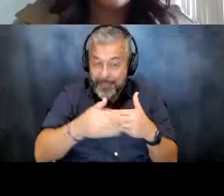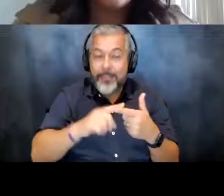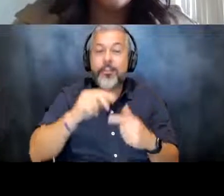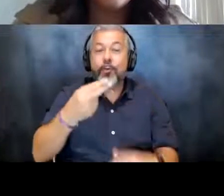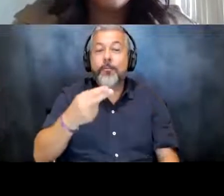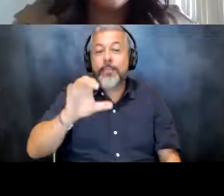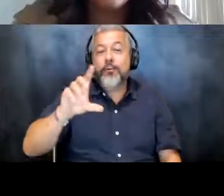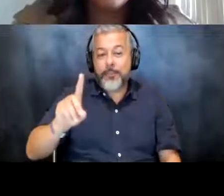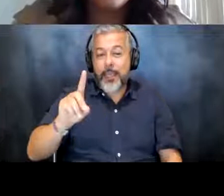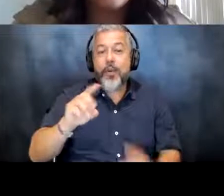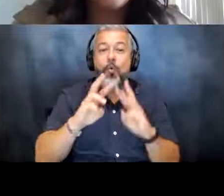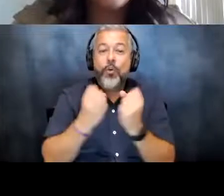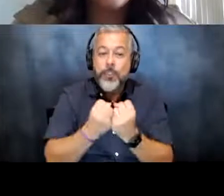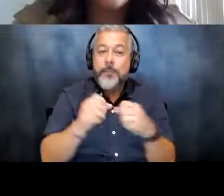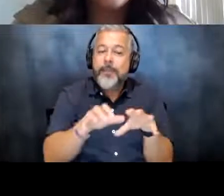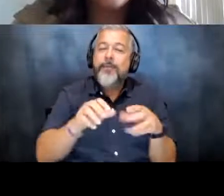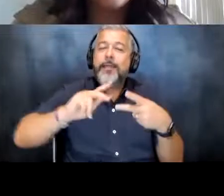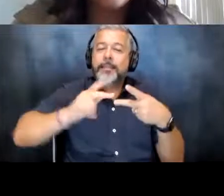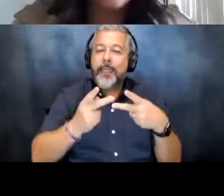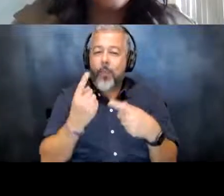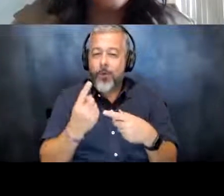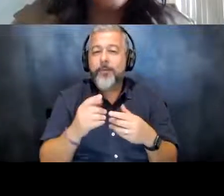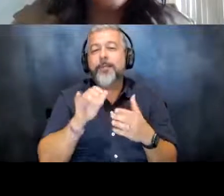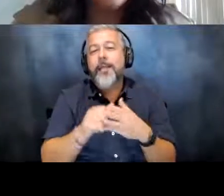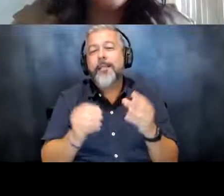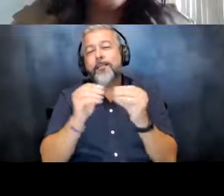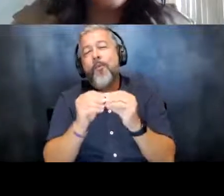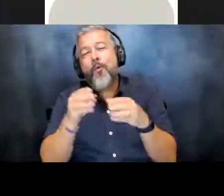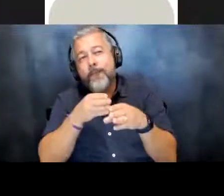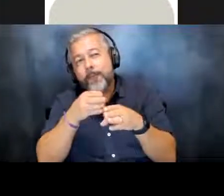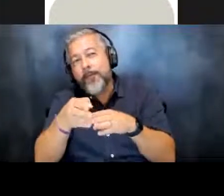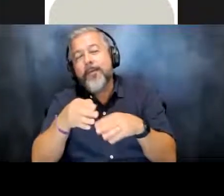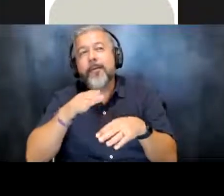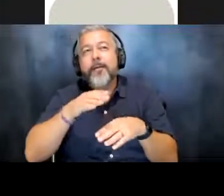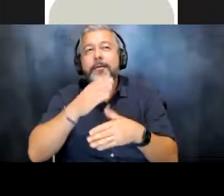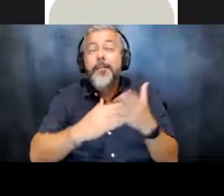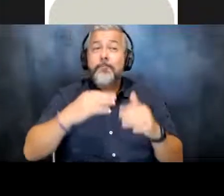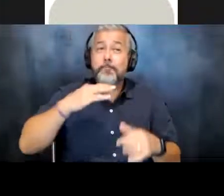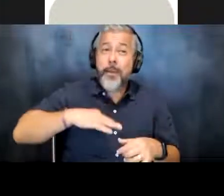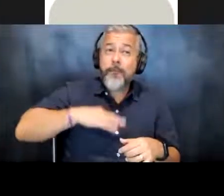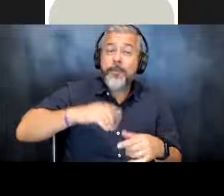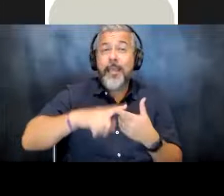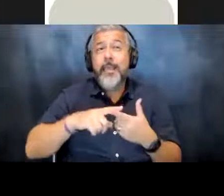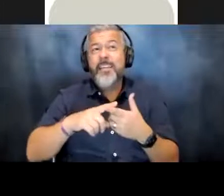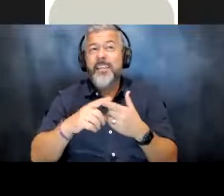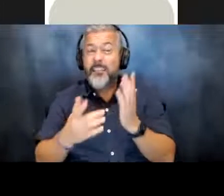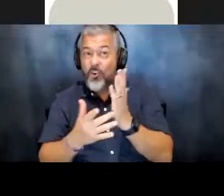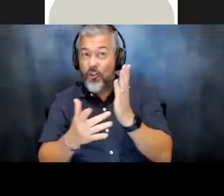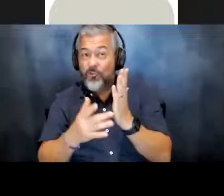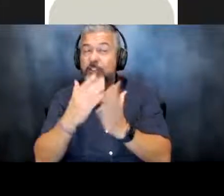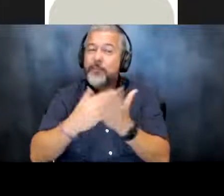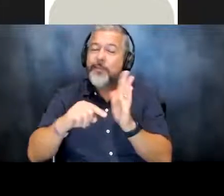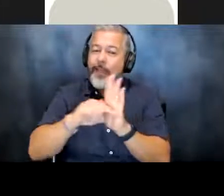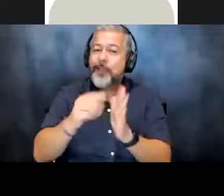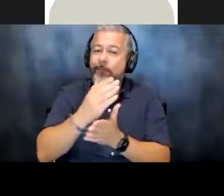workshopping activity, another one, that'll kind of get into some of the benefits and downfalls of technology when assisting families, led again